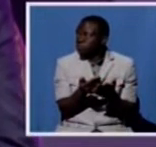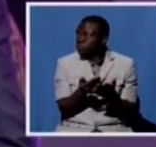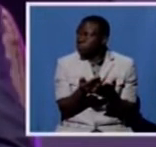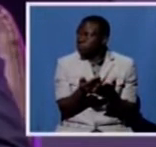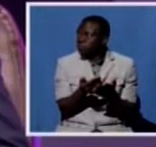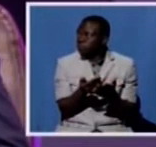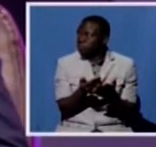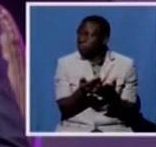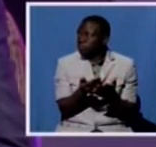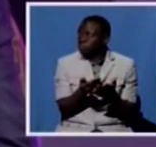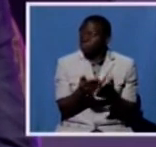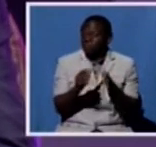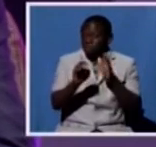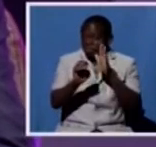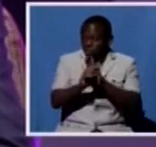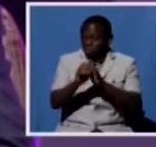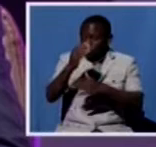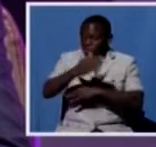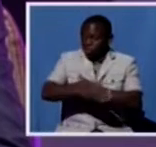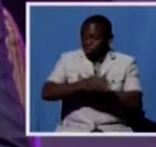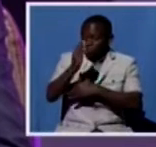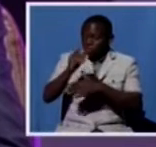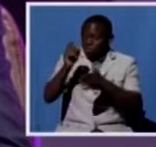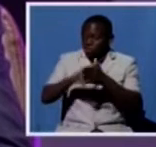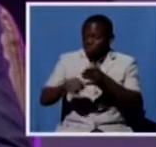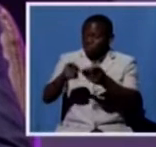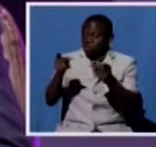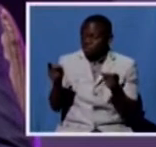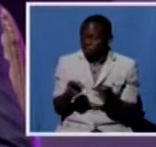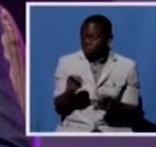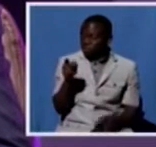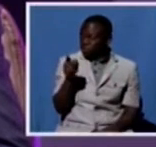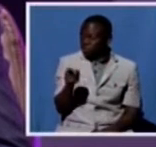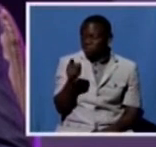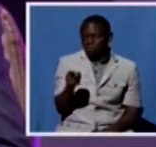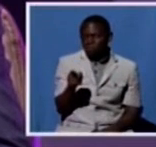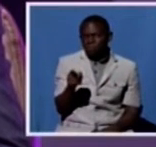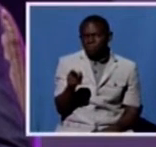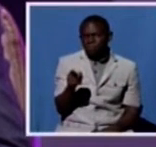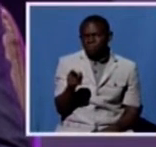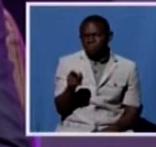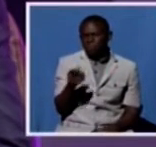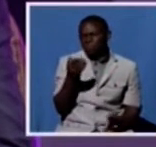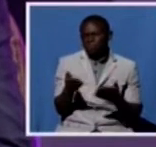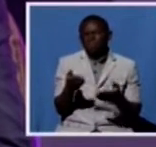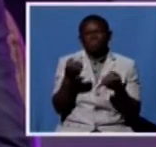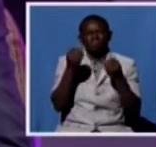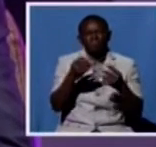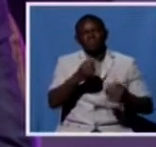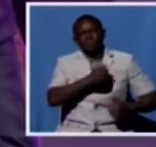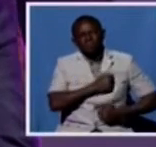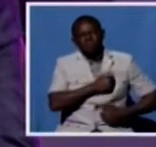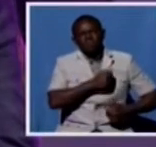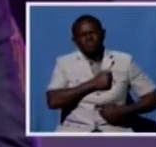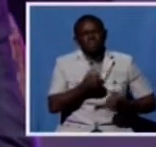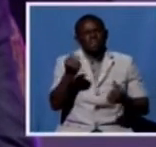maybe 80% of those vehicles are those that don't pay, like the military, the security vehicles don't pay. So we